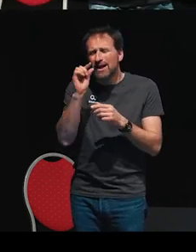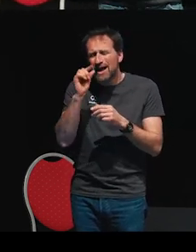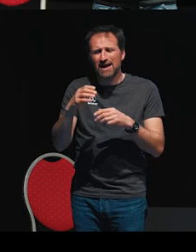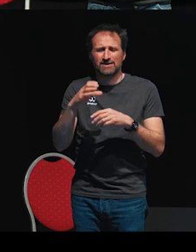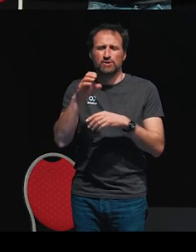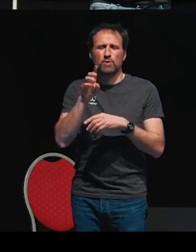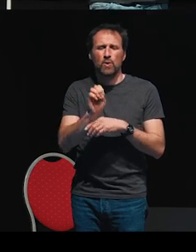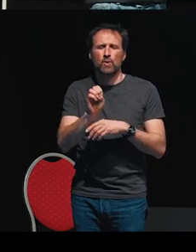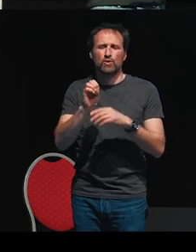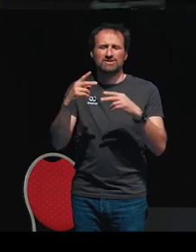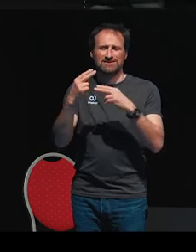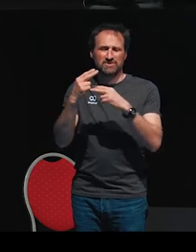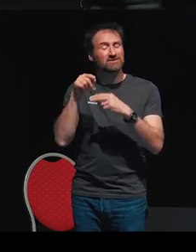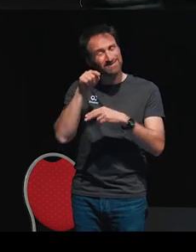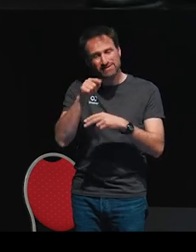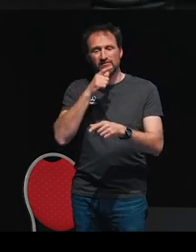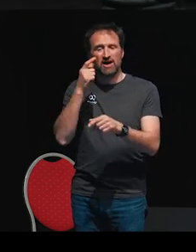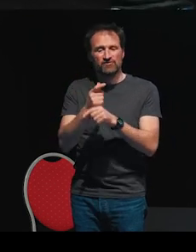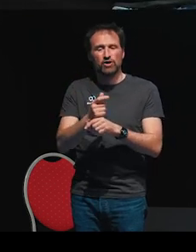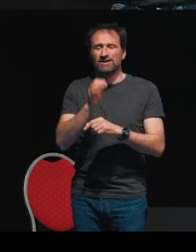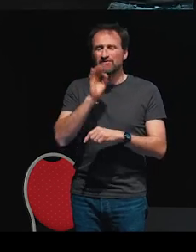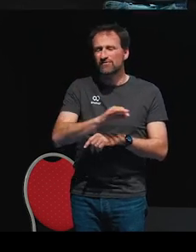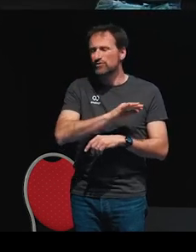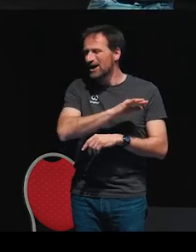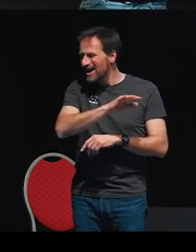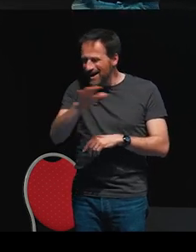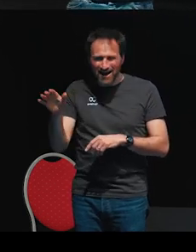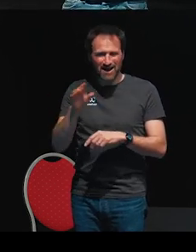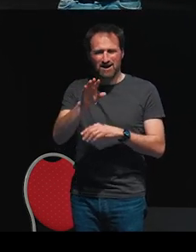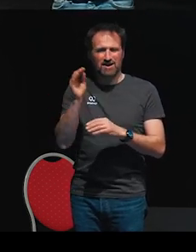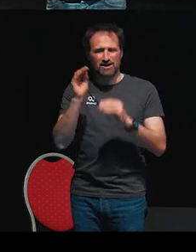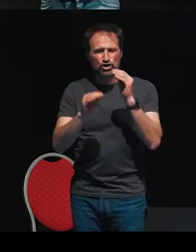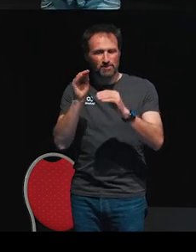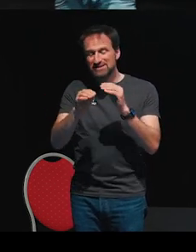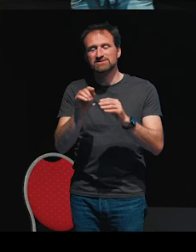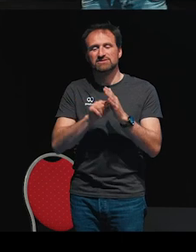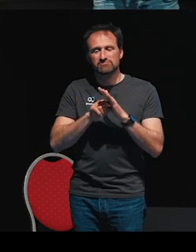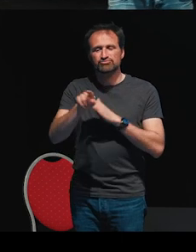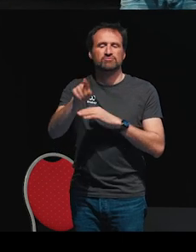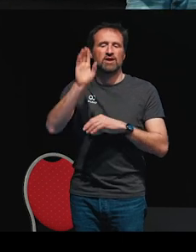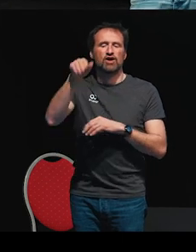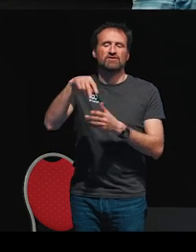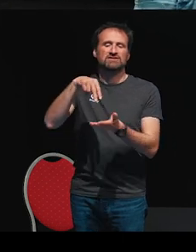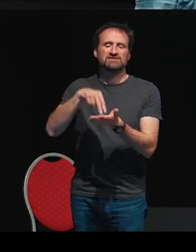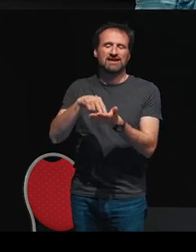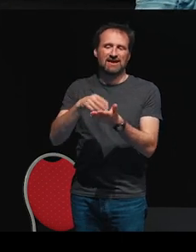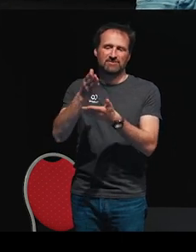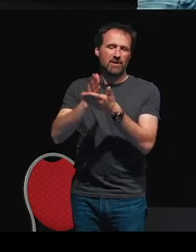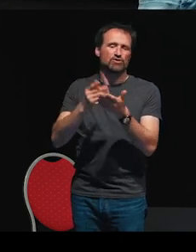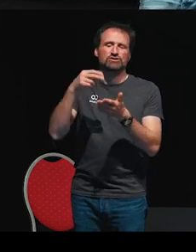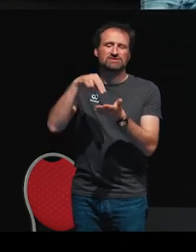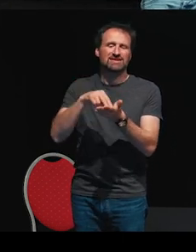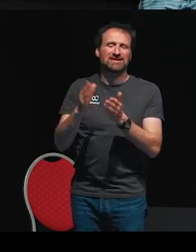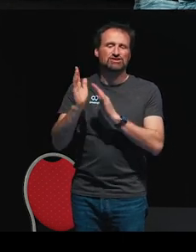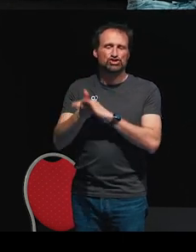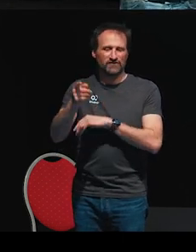responsible to forward all your comments to the specific state parts or state services. And those services